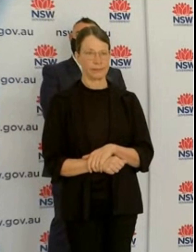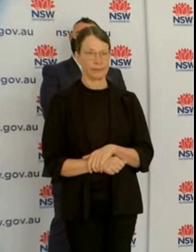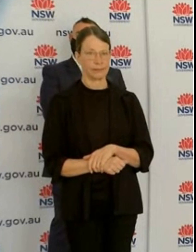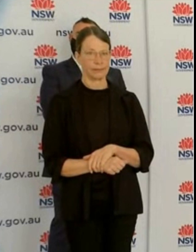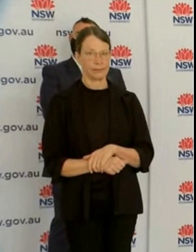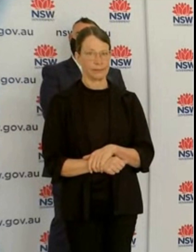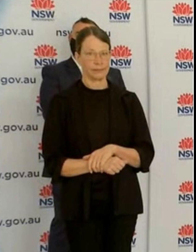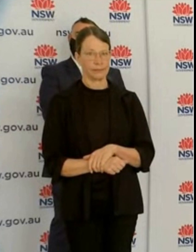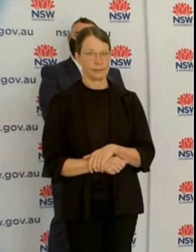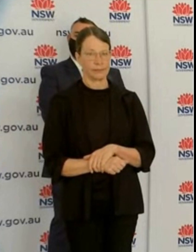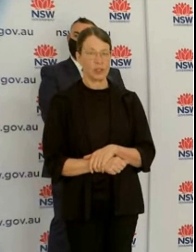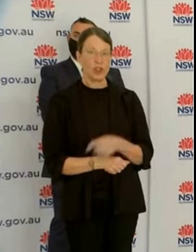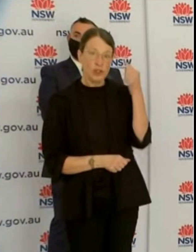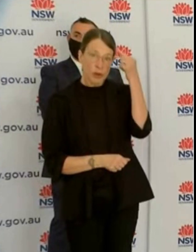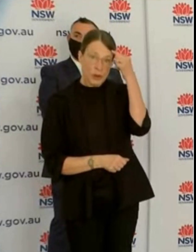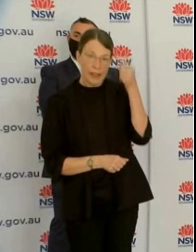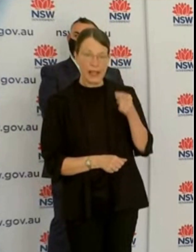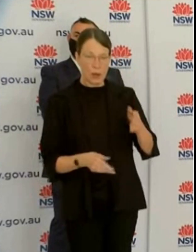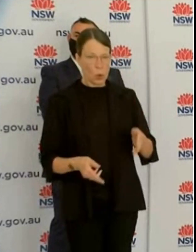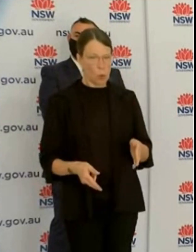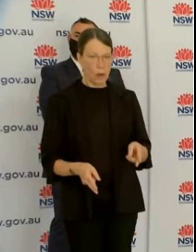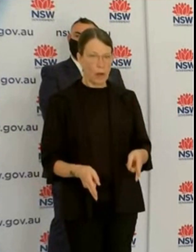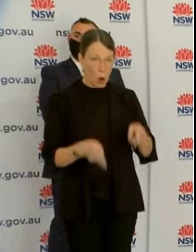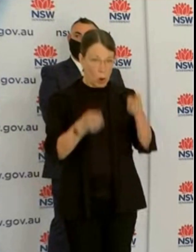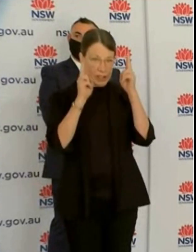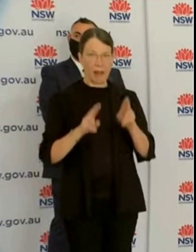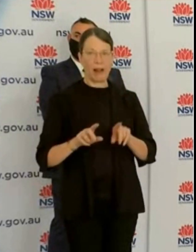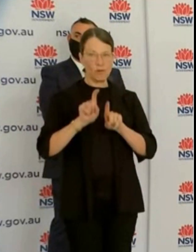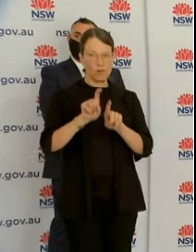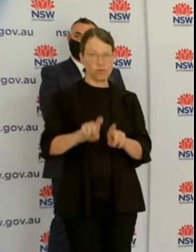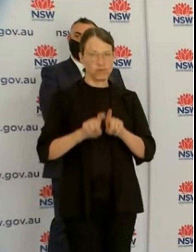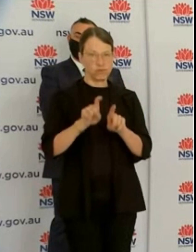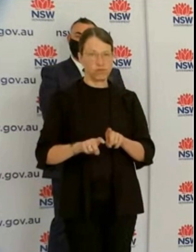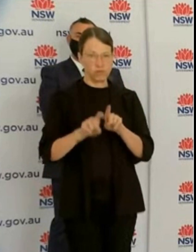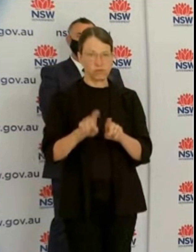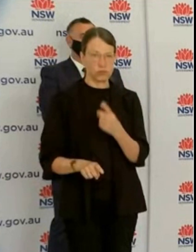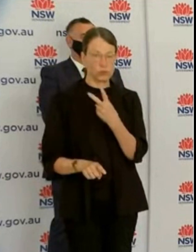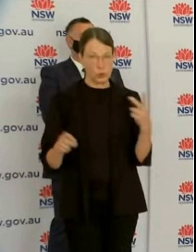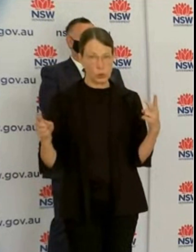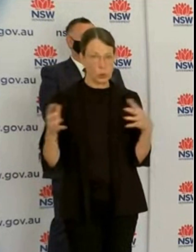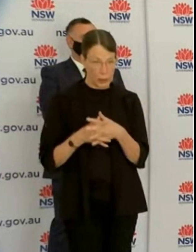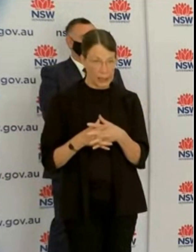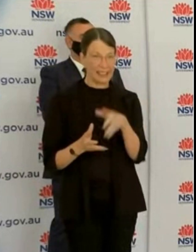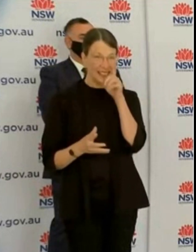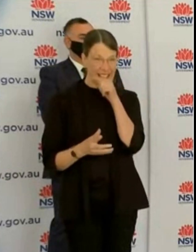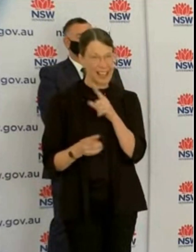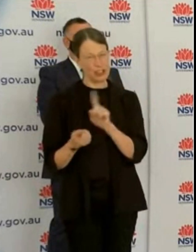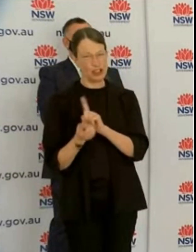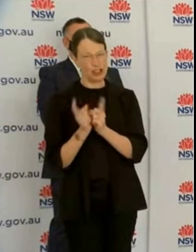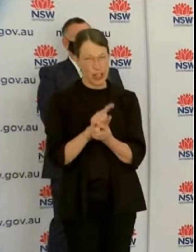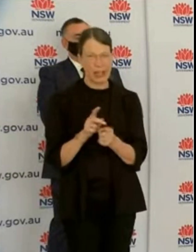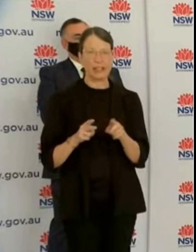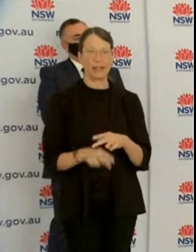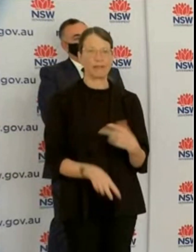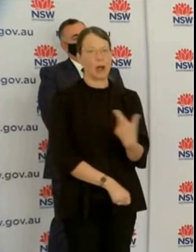in Sydney, in terms of, in favour of moving people to home quarantine and even potentially a shorter 7-day quarantine? Well,